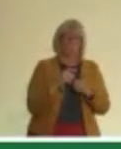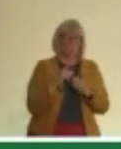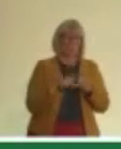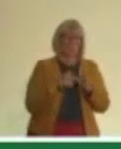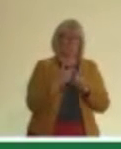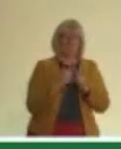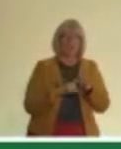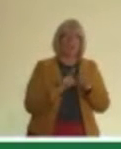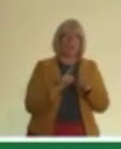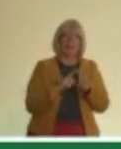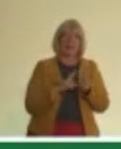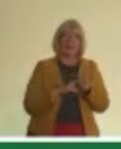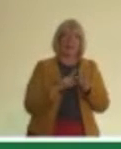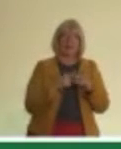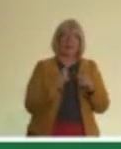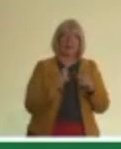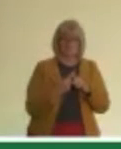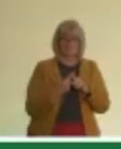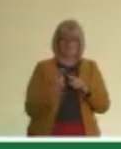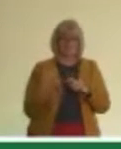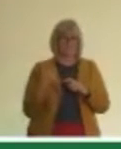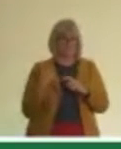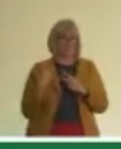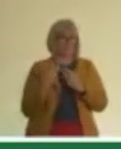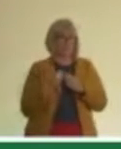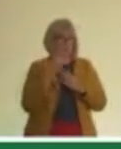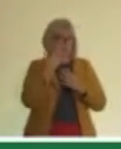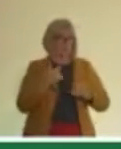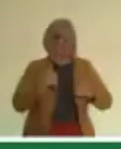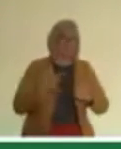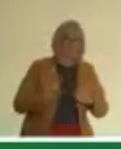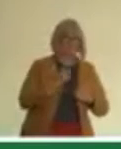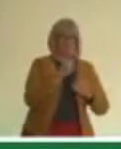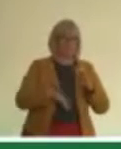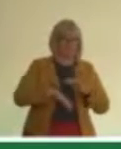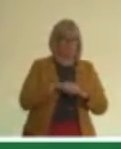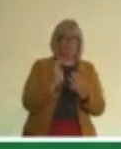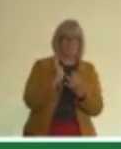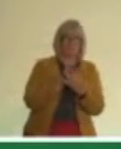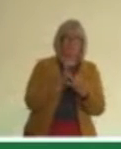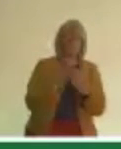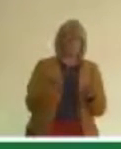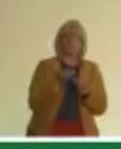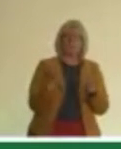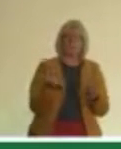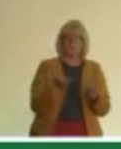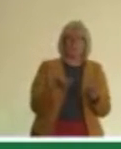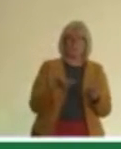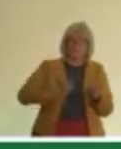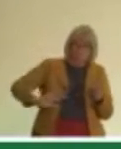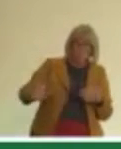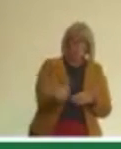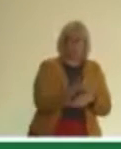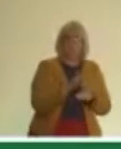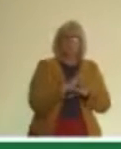one of the city's first fully accessible playgrounds. This was a place where not only some of the fun was available to disabled children, all